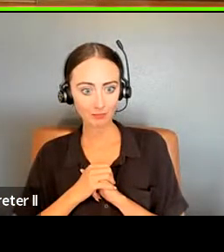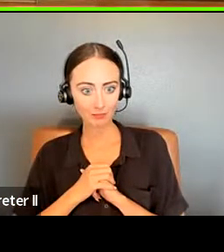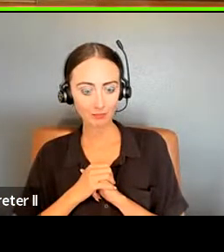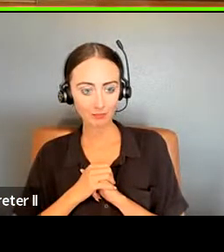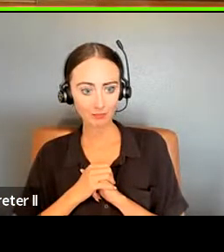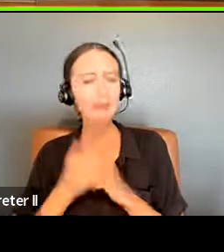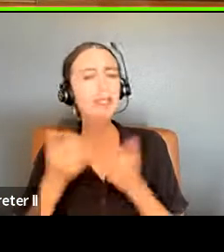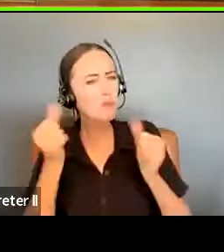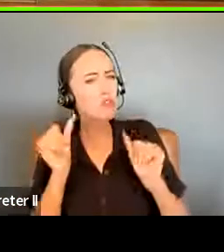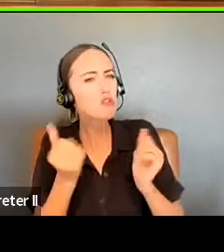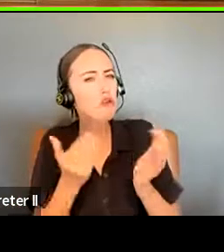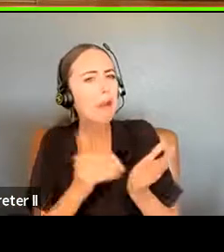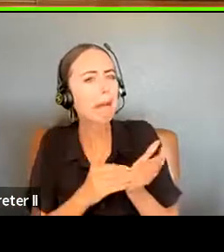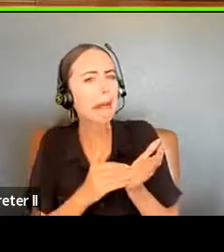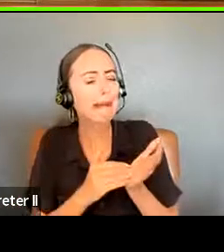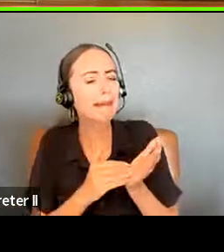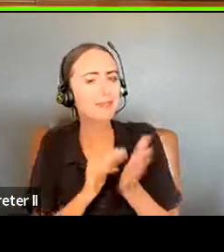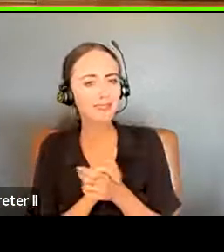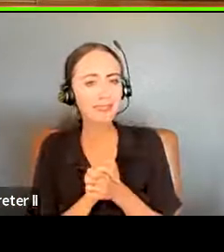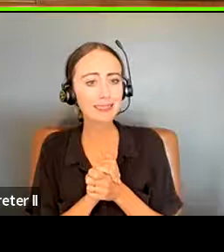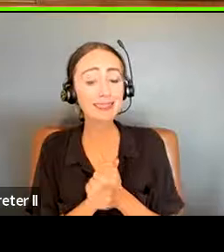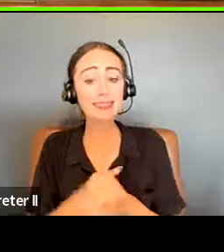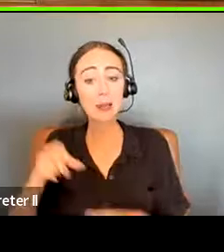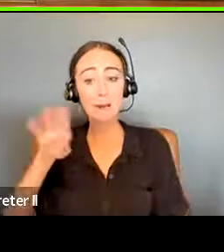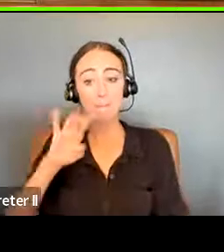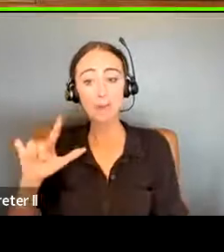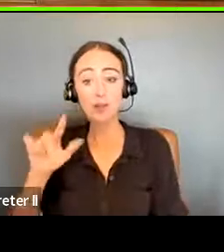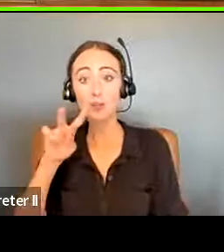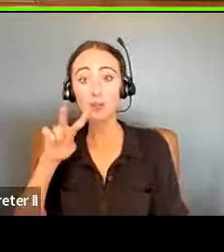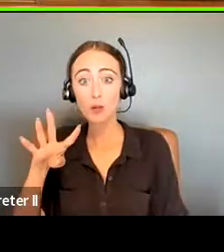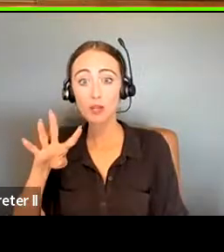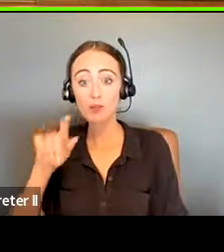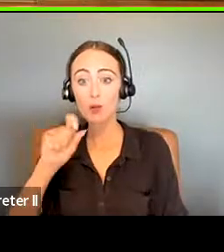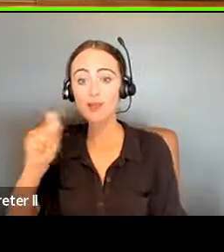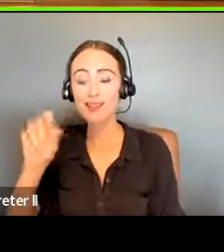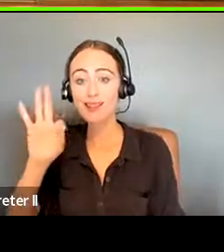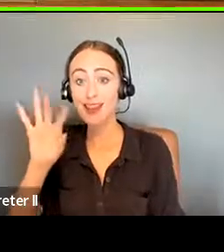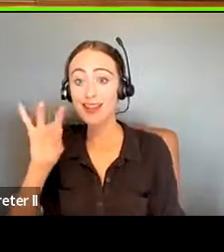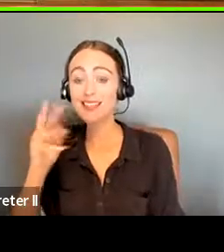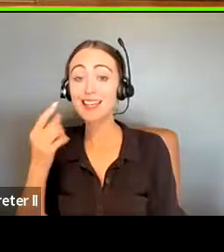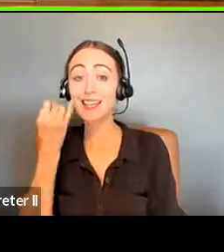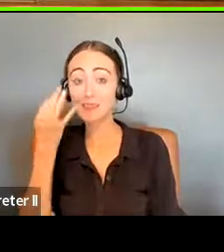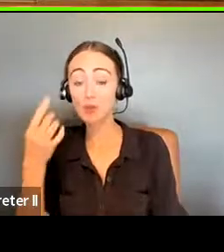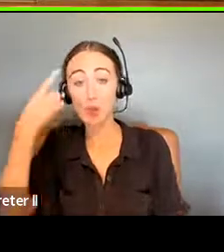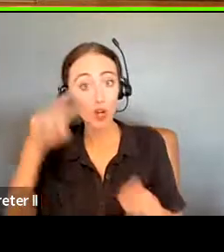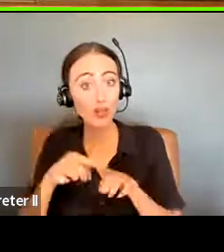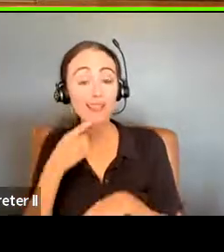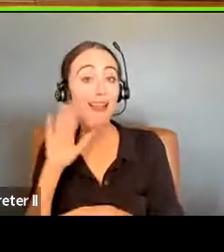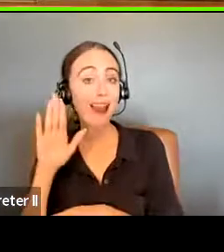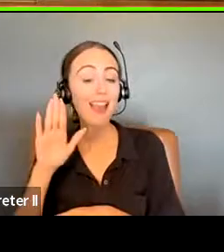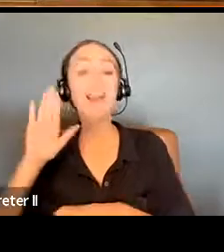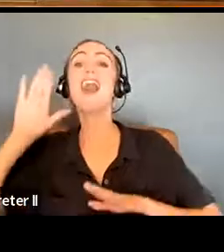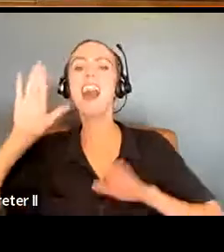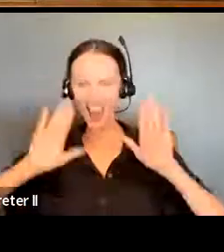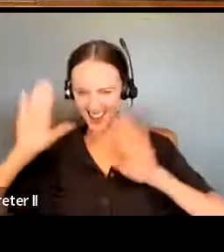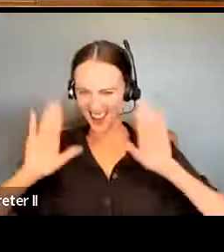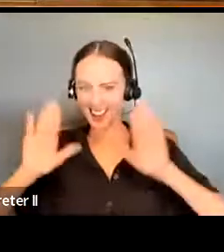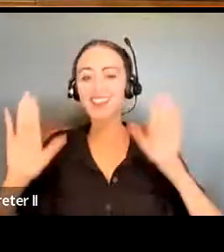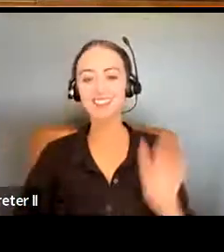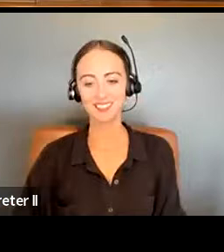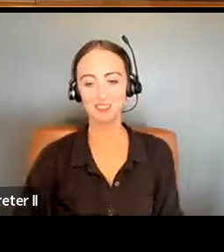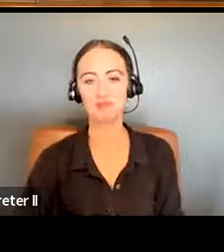Can we try again? The vote is on Bill 24-986. All those in favor say aye. Aye. Aye.